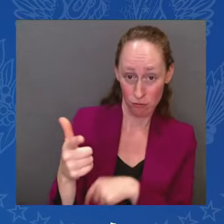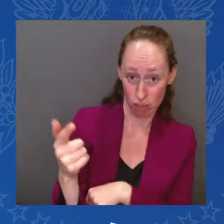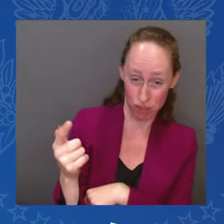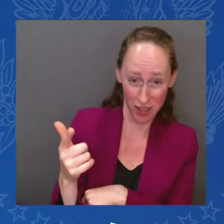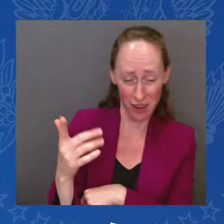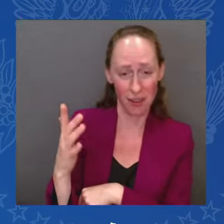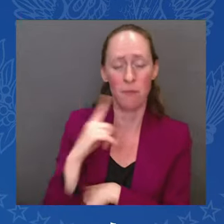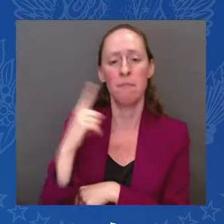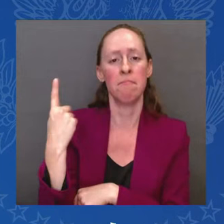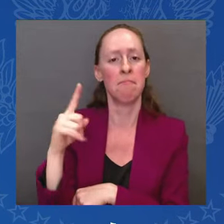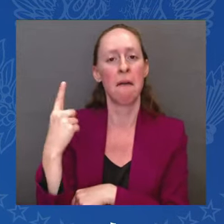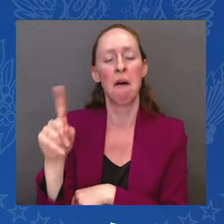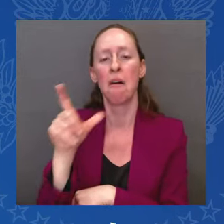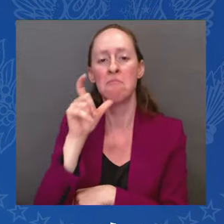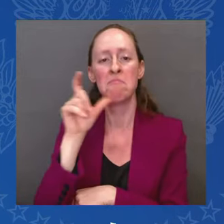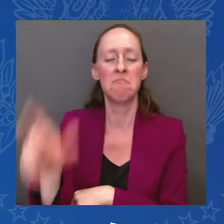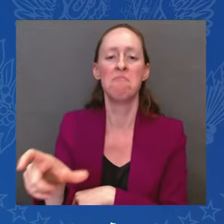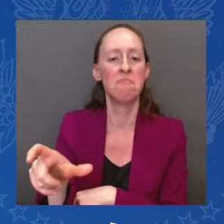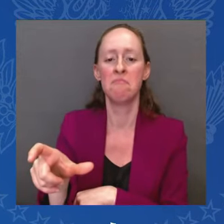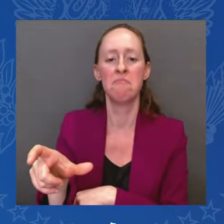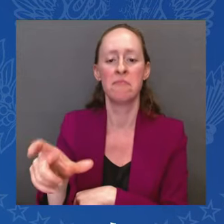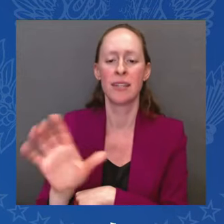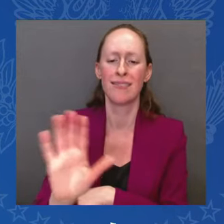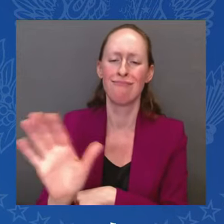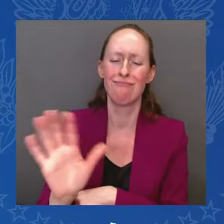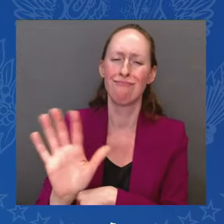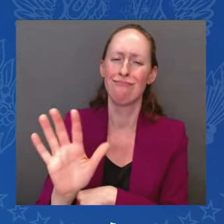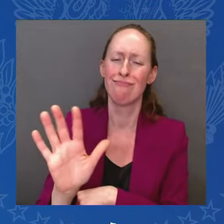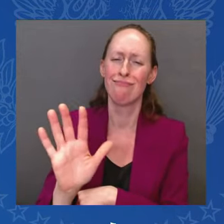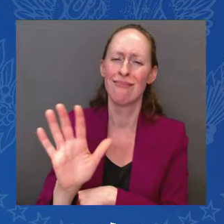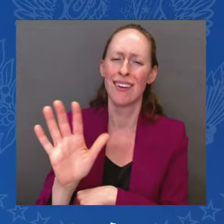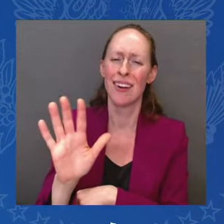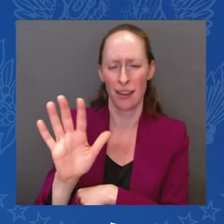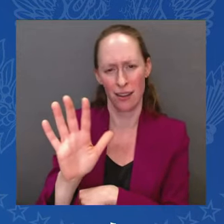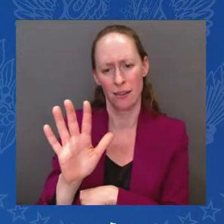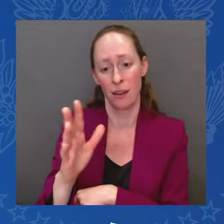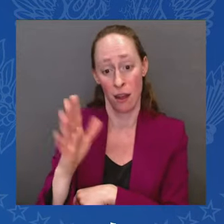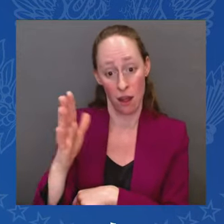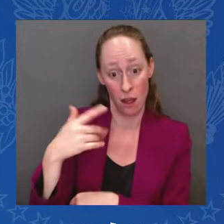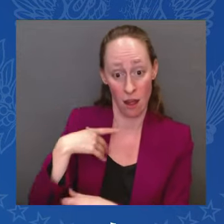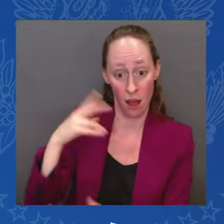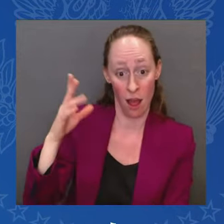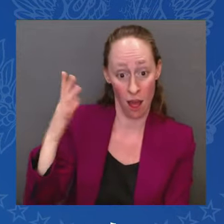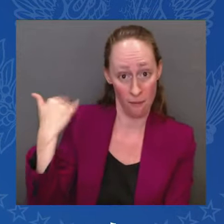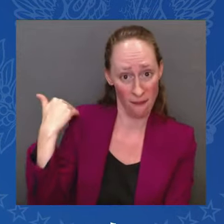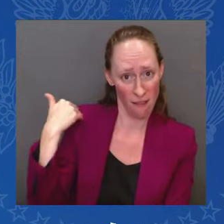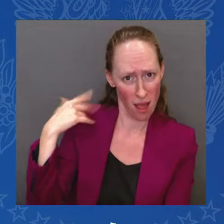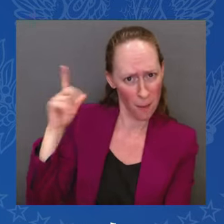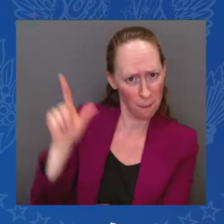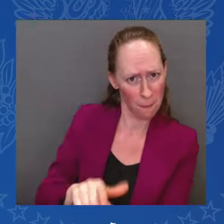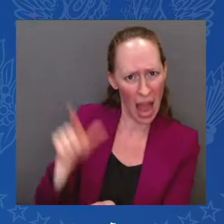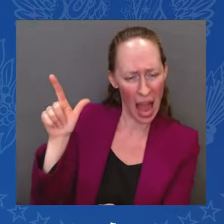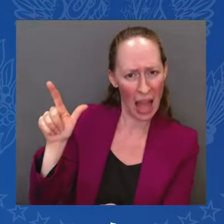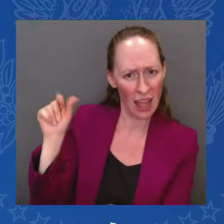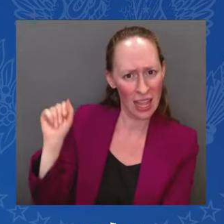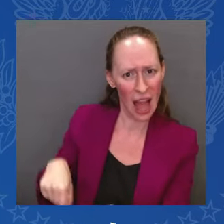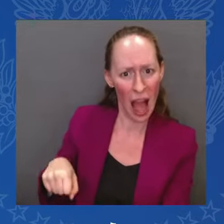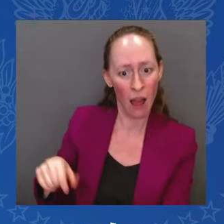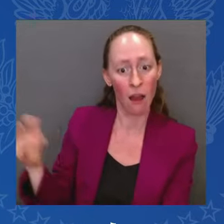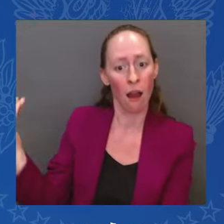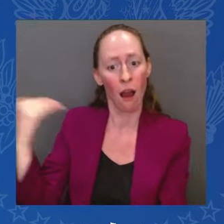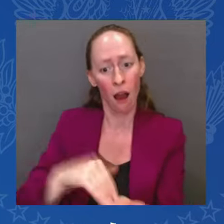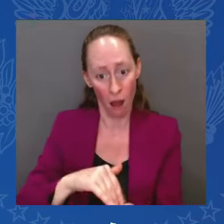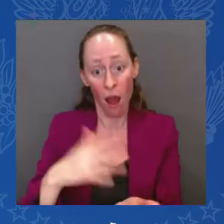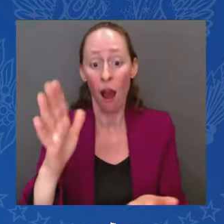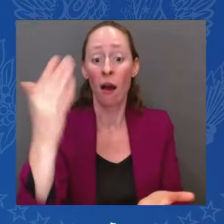look, last time we did it, it worked. We also, last time, we established universal background checks to require safe